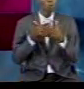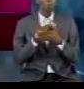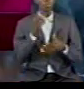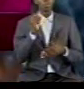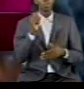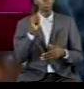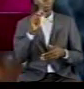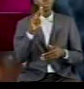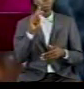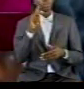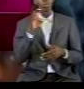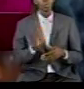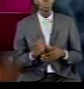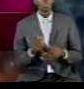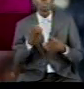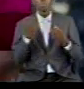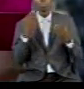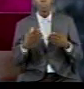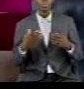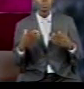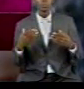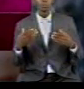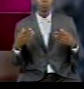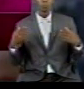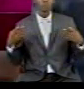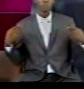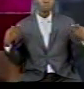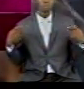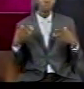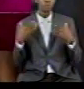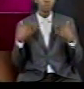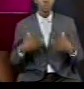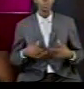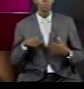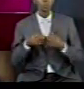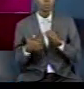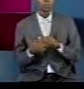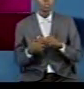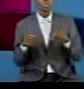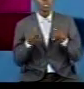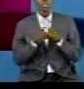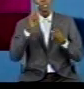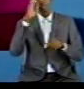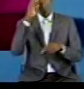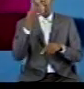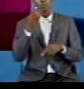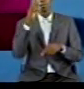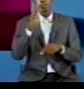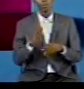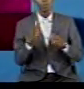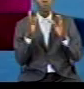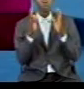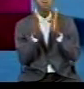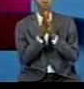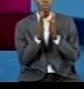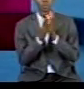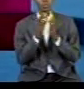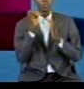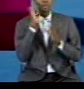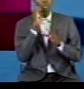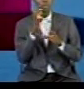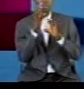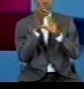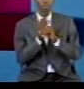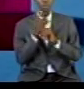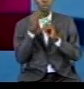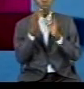health challenges but as the man of God prayed our father in the Lord she claimed the prayer